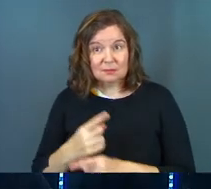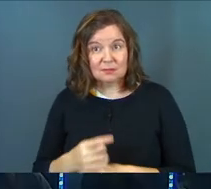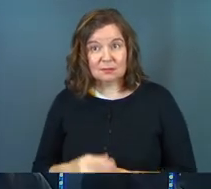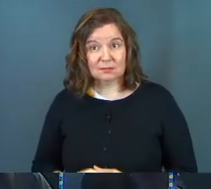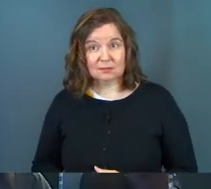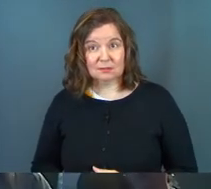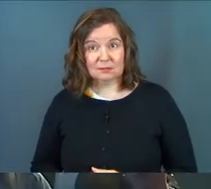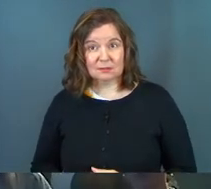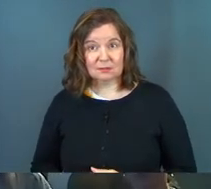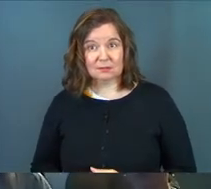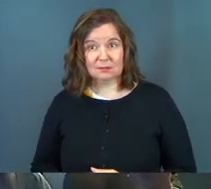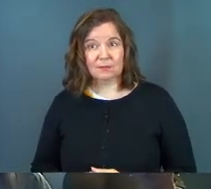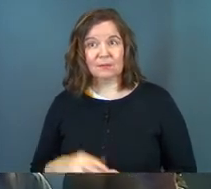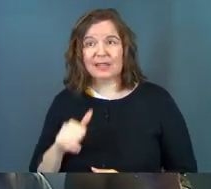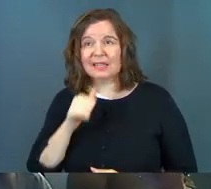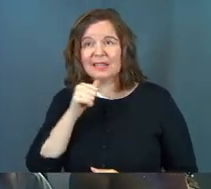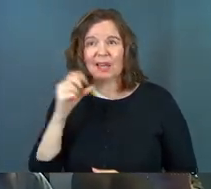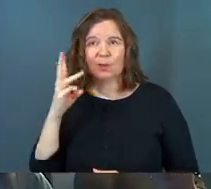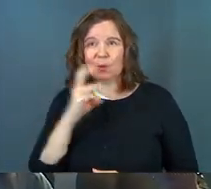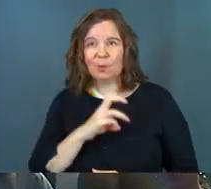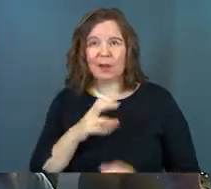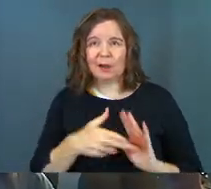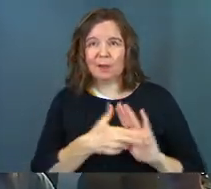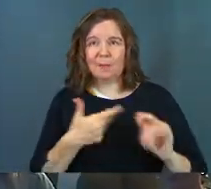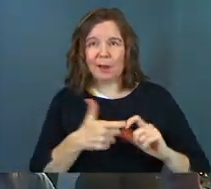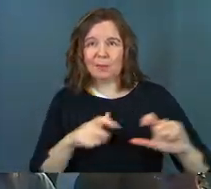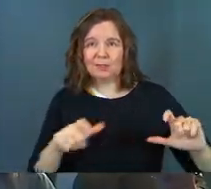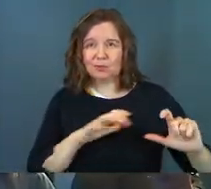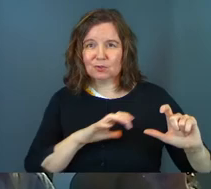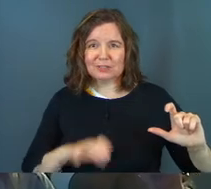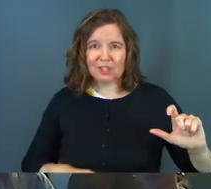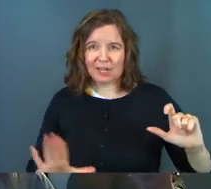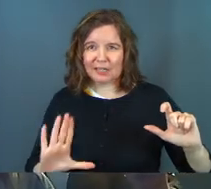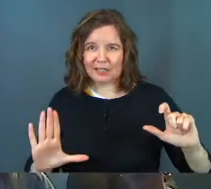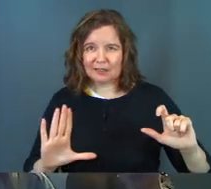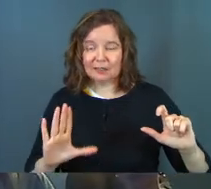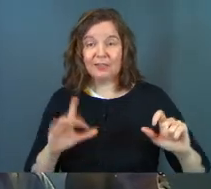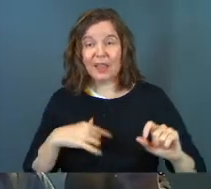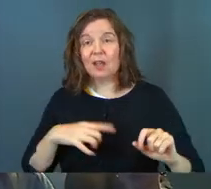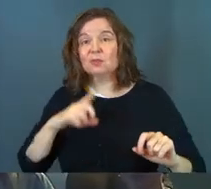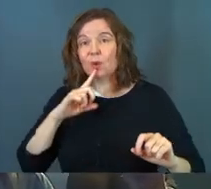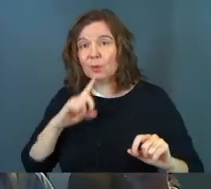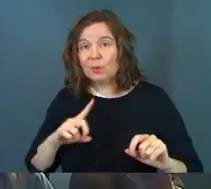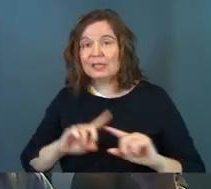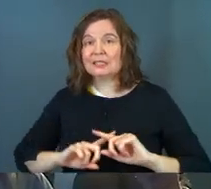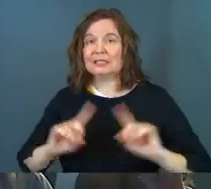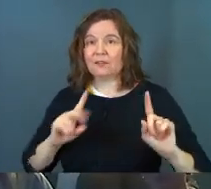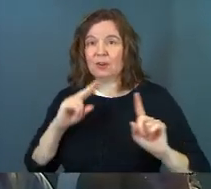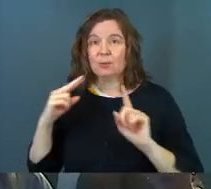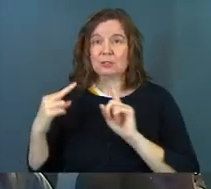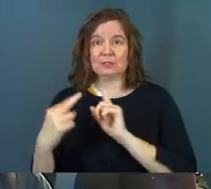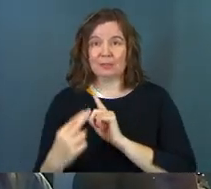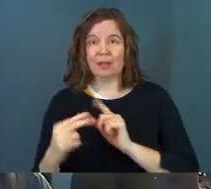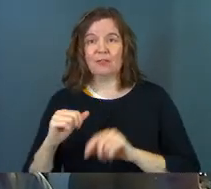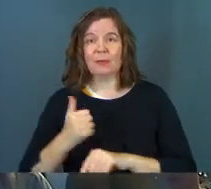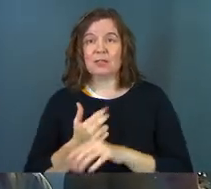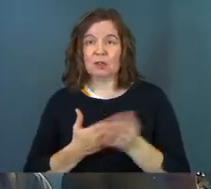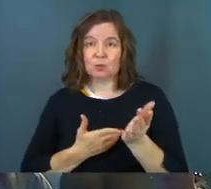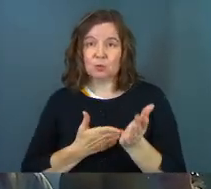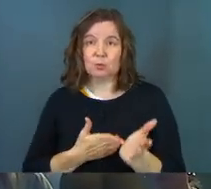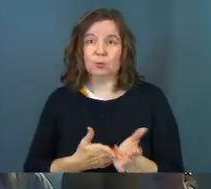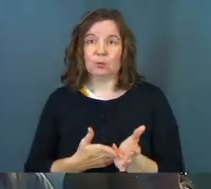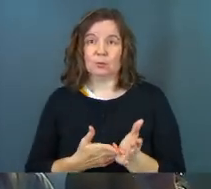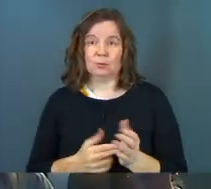it? And that's not weird bumper sticker Christianity. That's a real different perspective based on